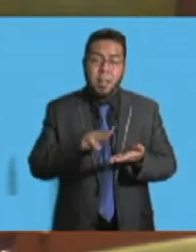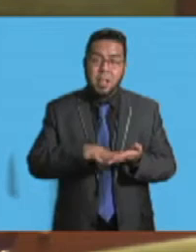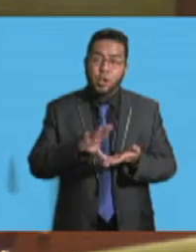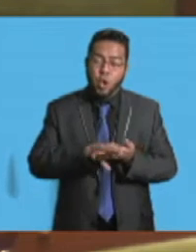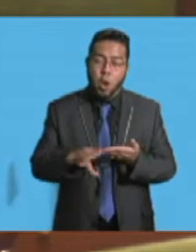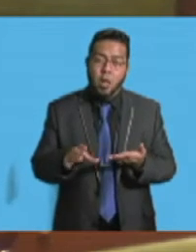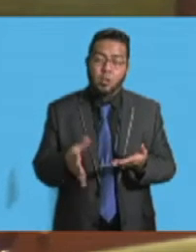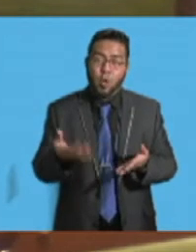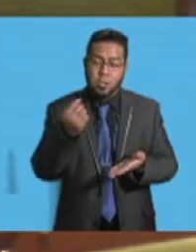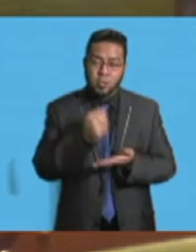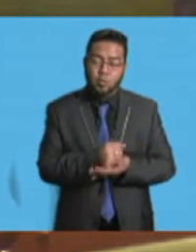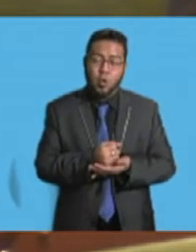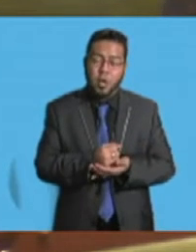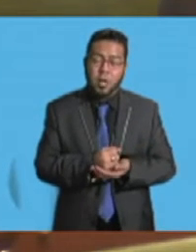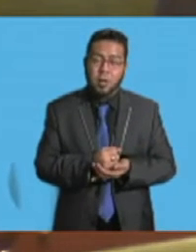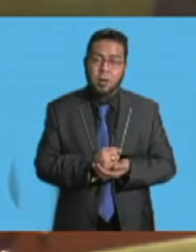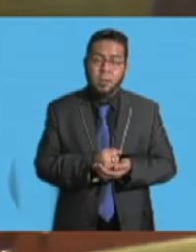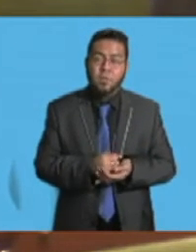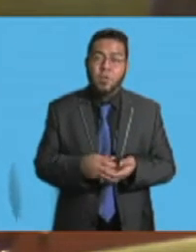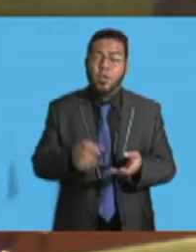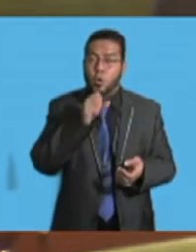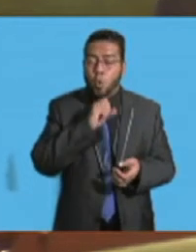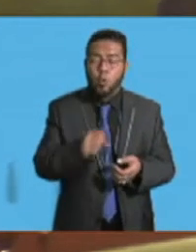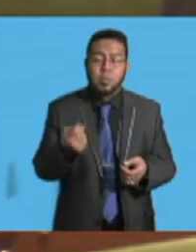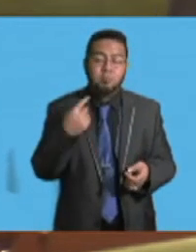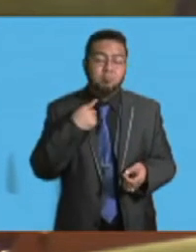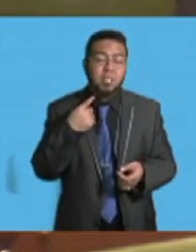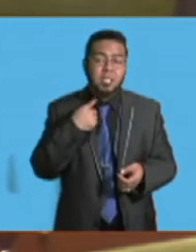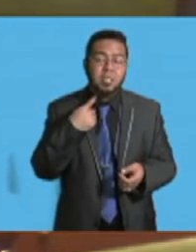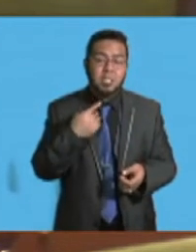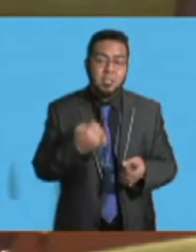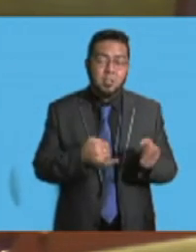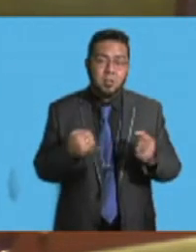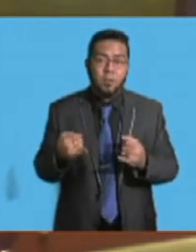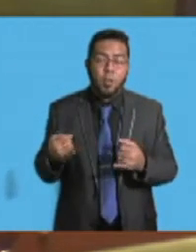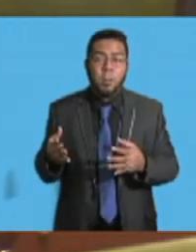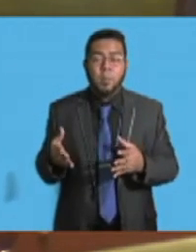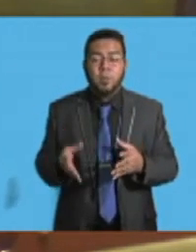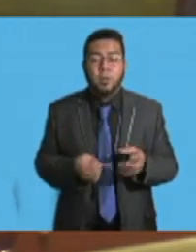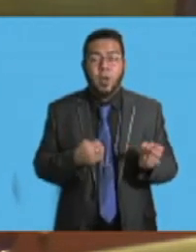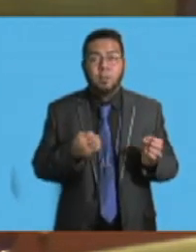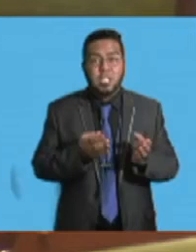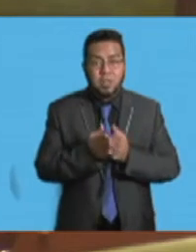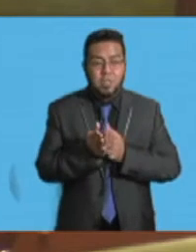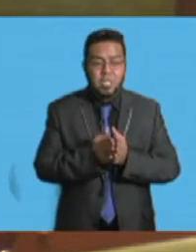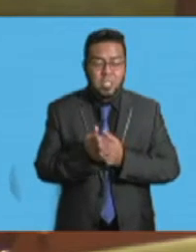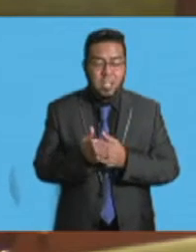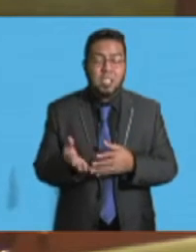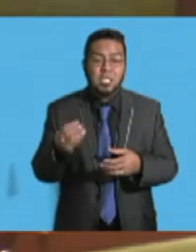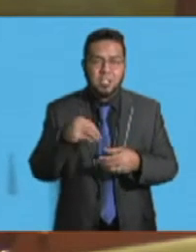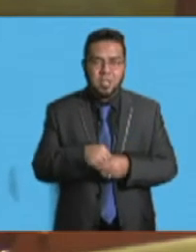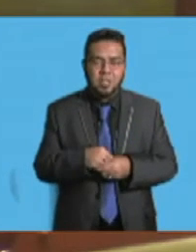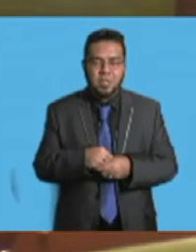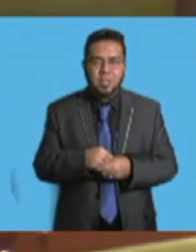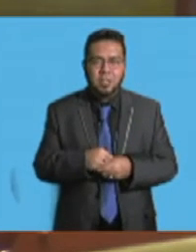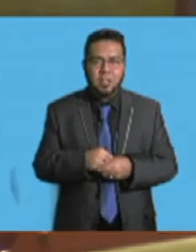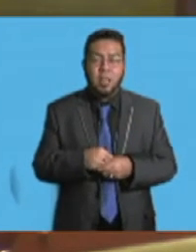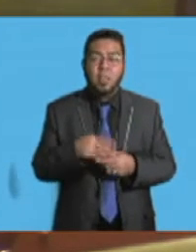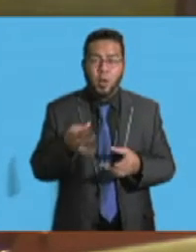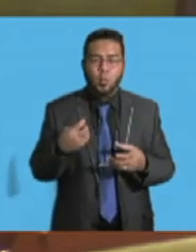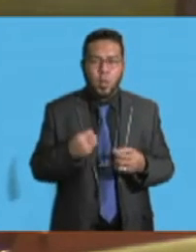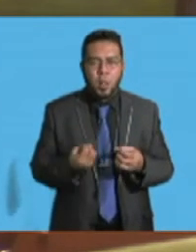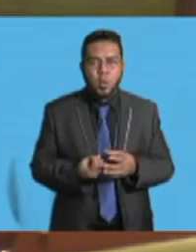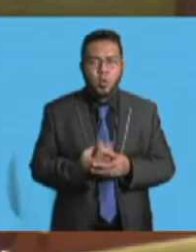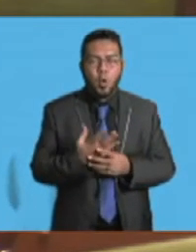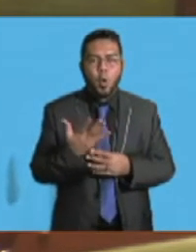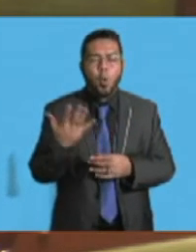ensure establishment of Fiji's goat meat industry through the provision of services and infrastructural development such as slaughterhouse that will grow